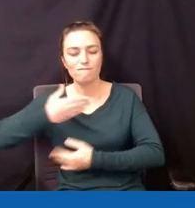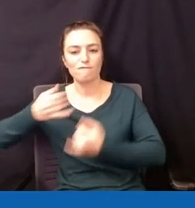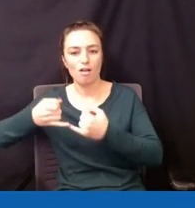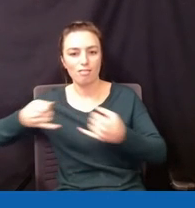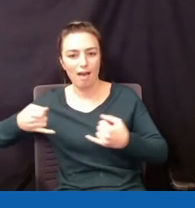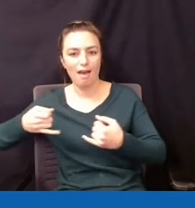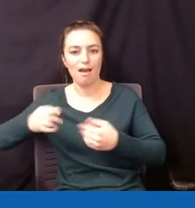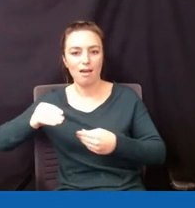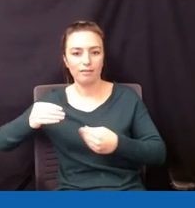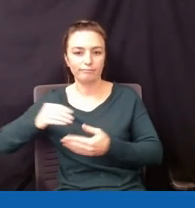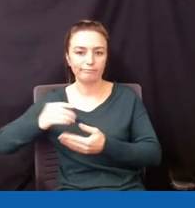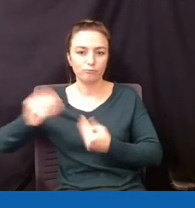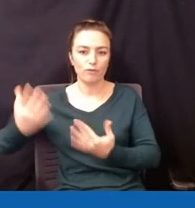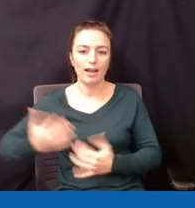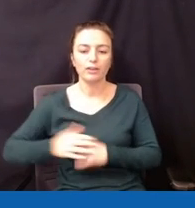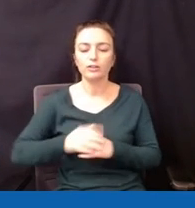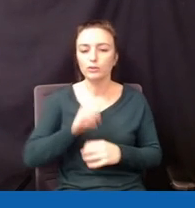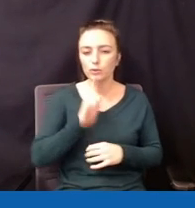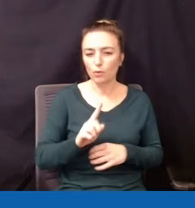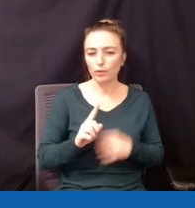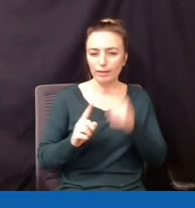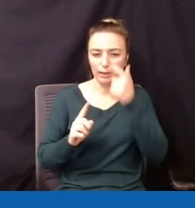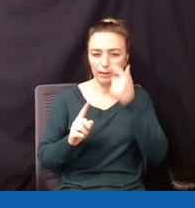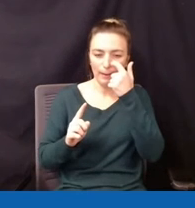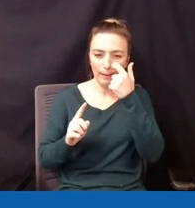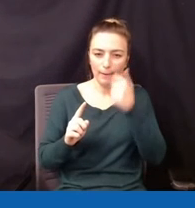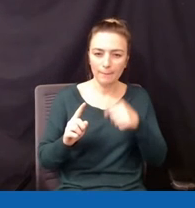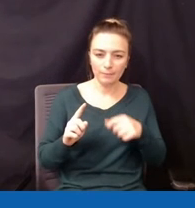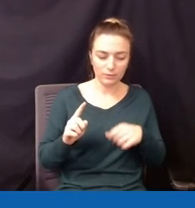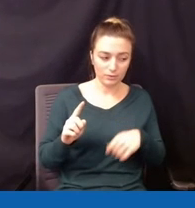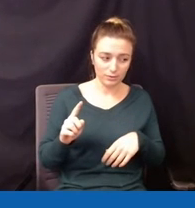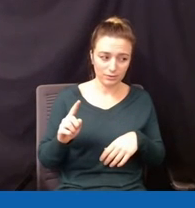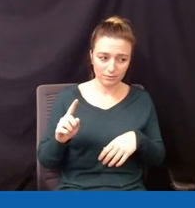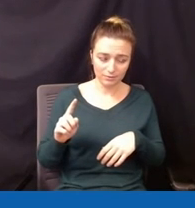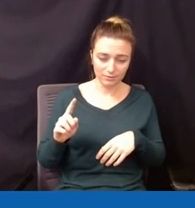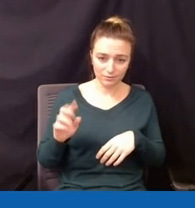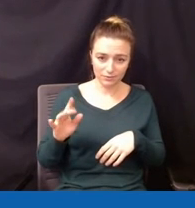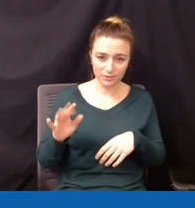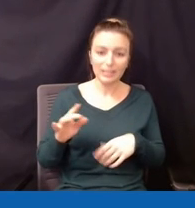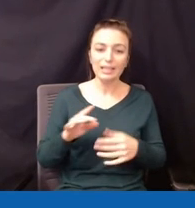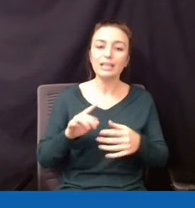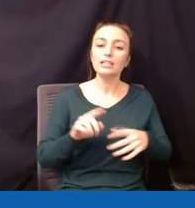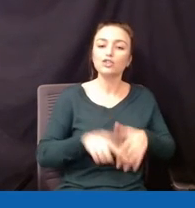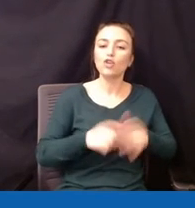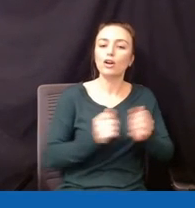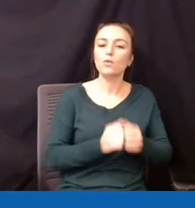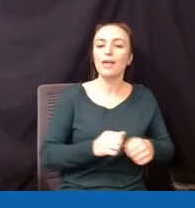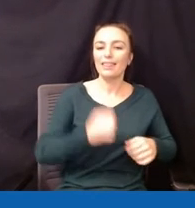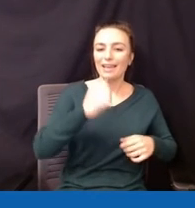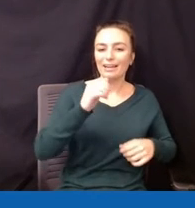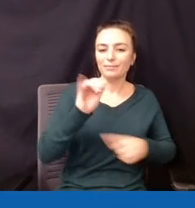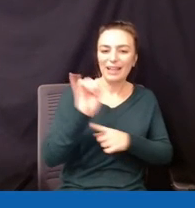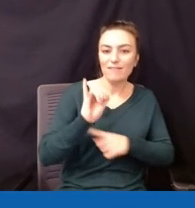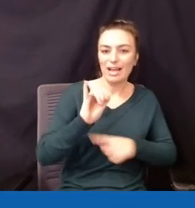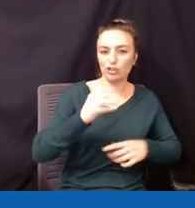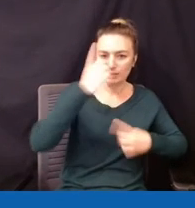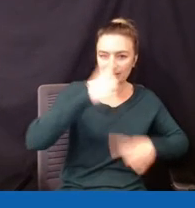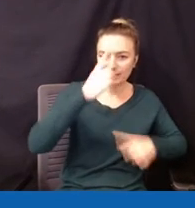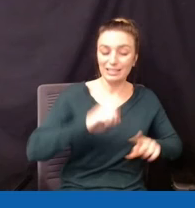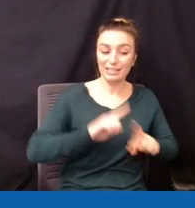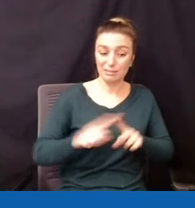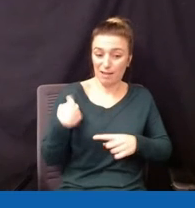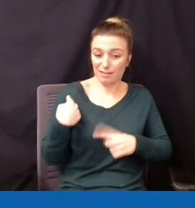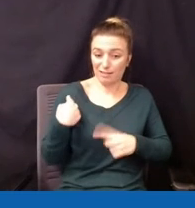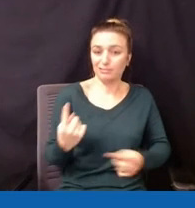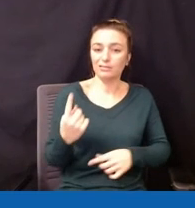initially championed for maternal and child health and then subsequently for infectious diseases. But over the past decade, task sharing has been adapted